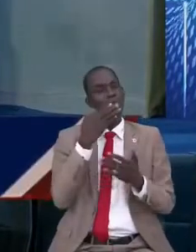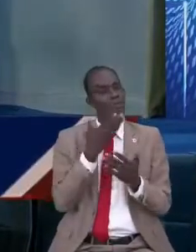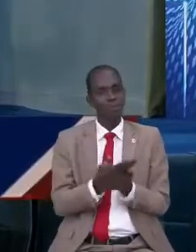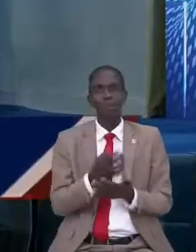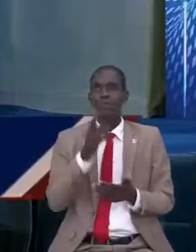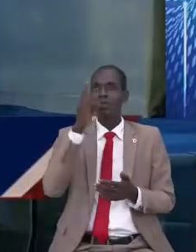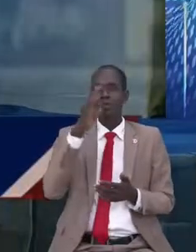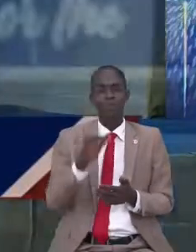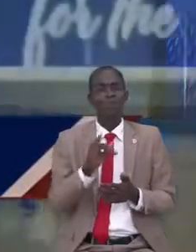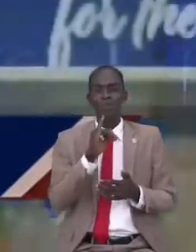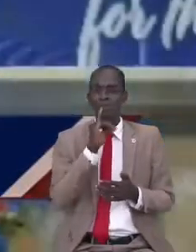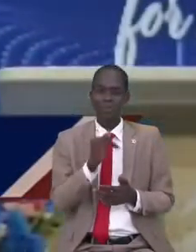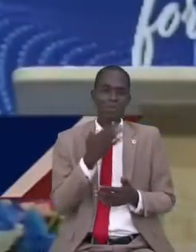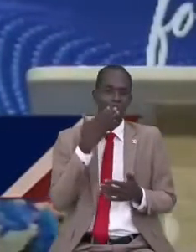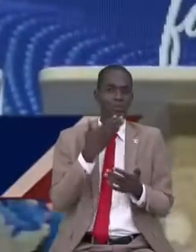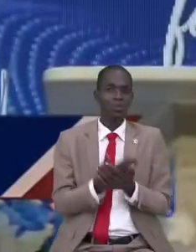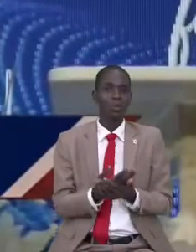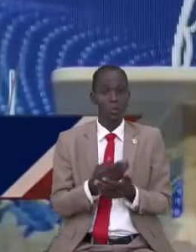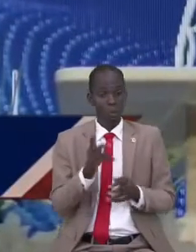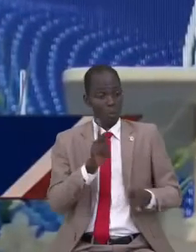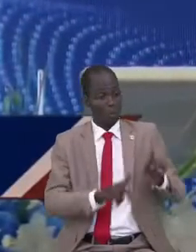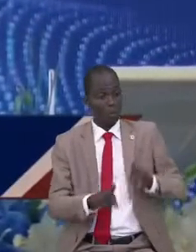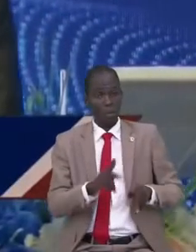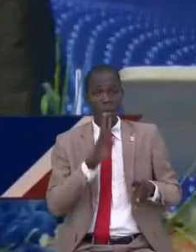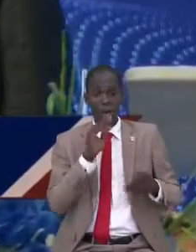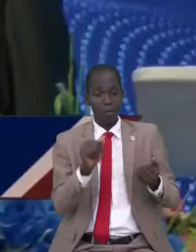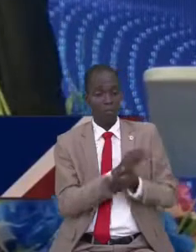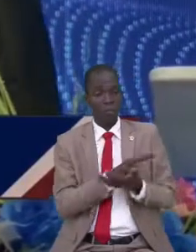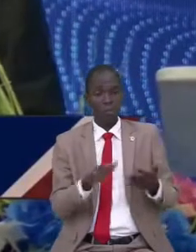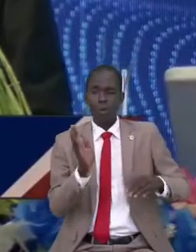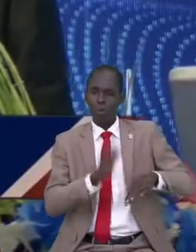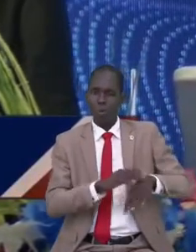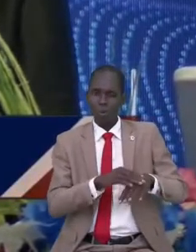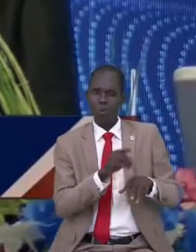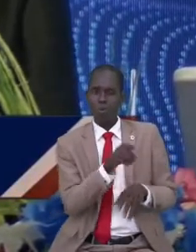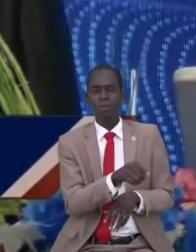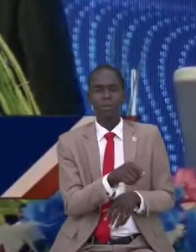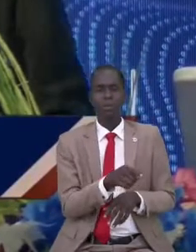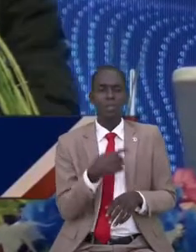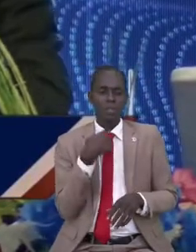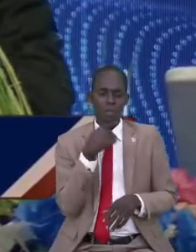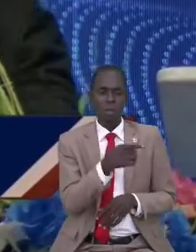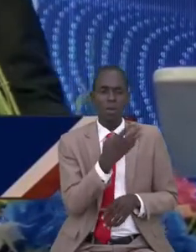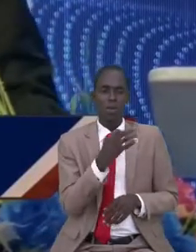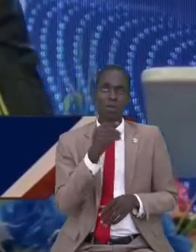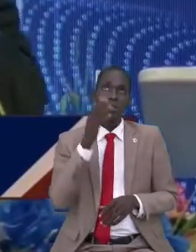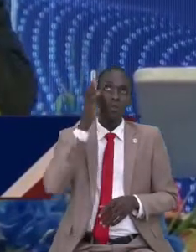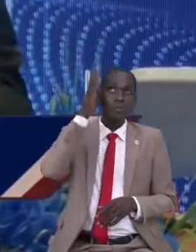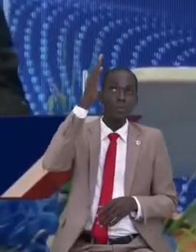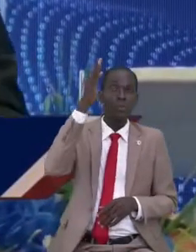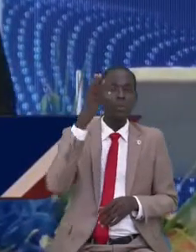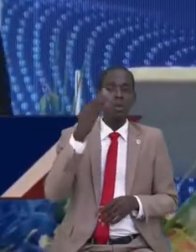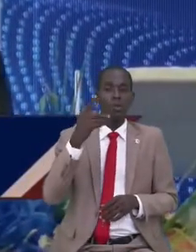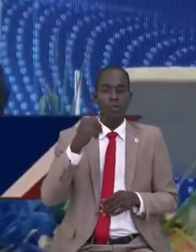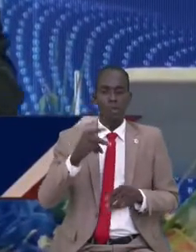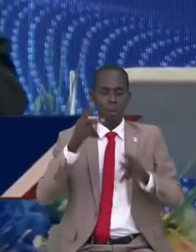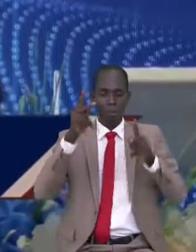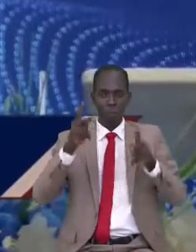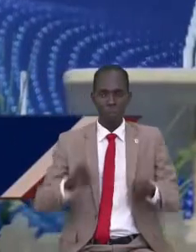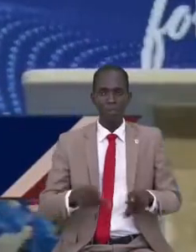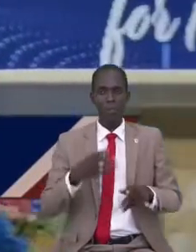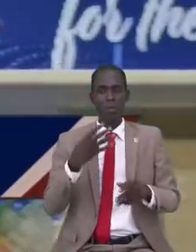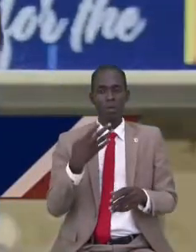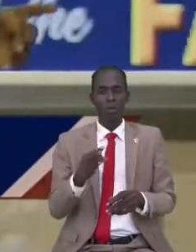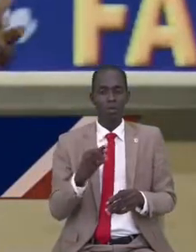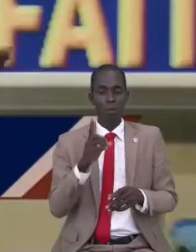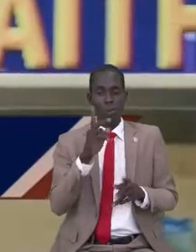is perishing. Warn him. Tell him of the future of the person that dies in